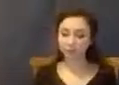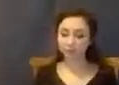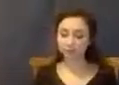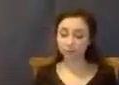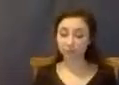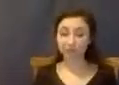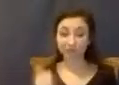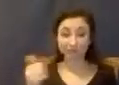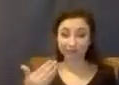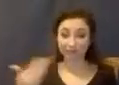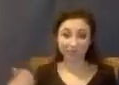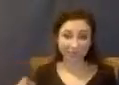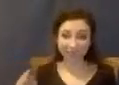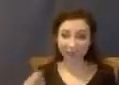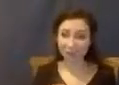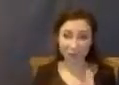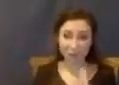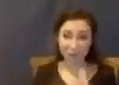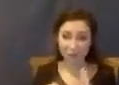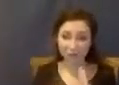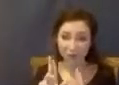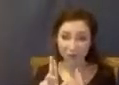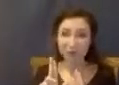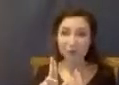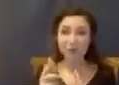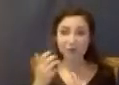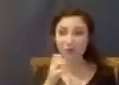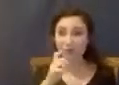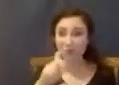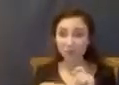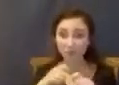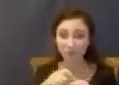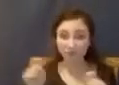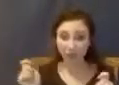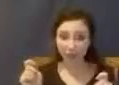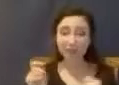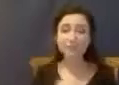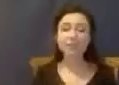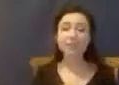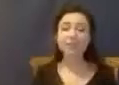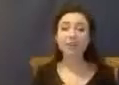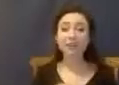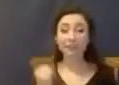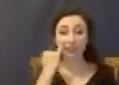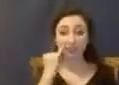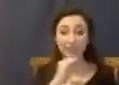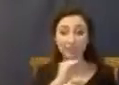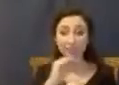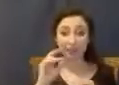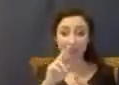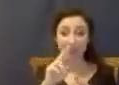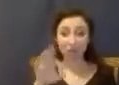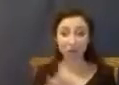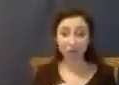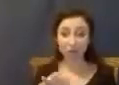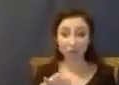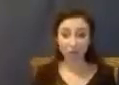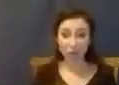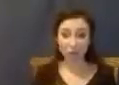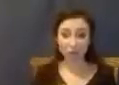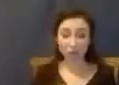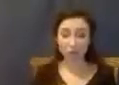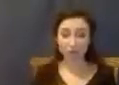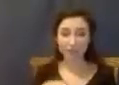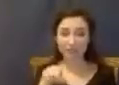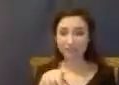Anything else to go over? Any loose ends? If not, if we are ready to vote, this